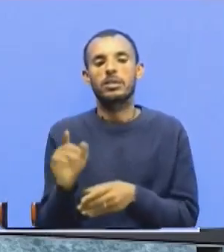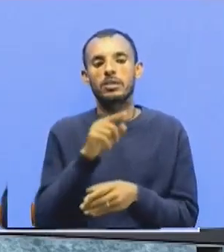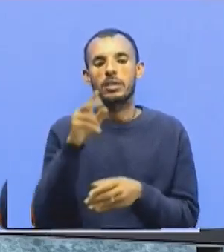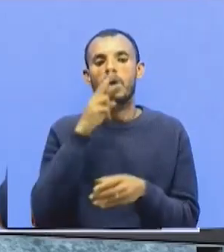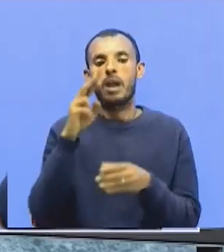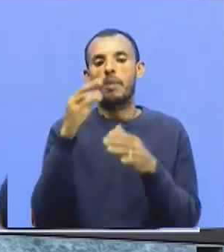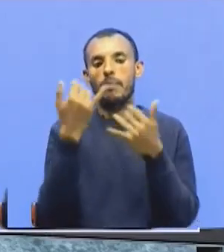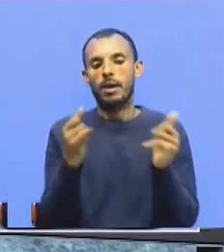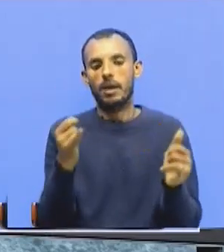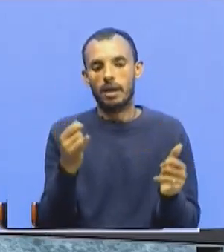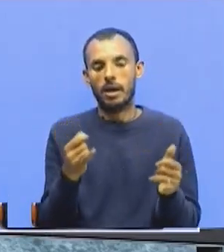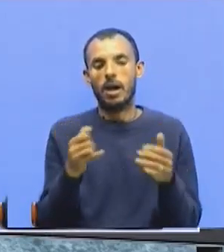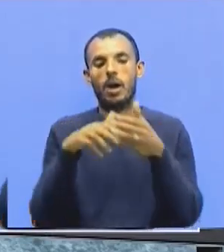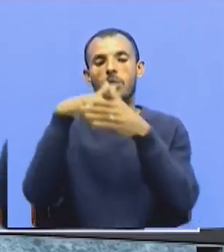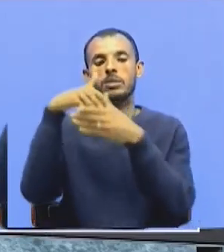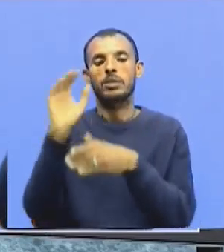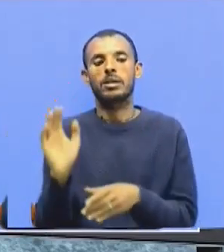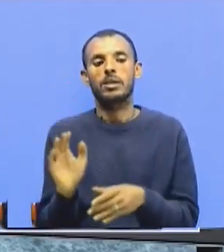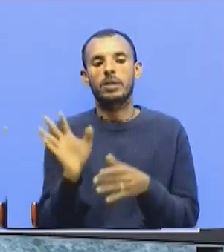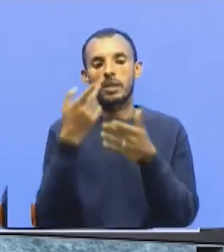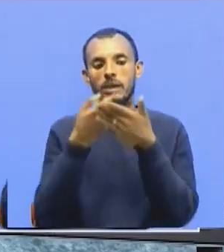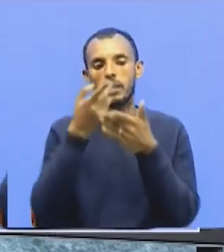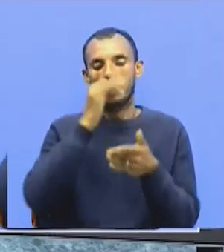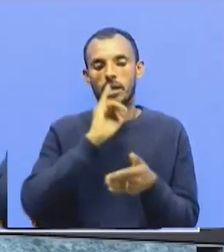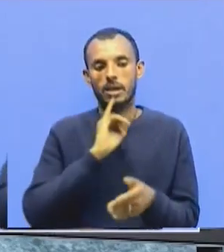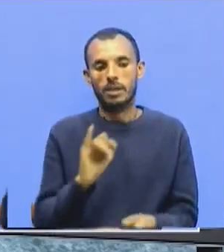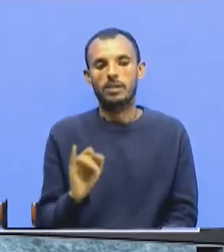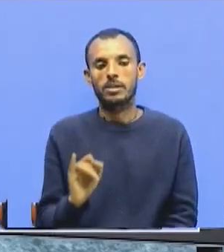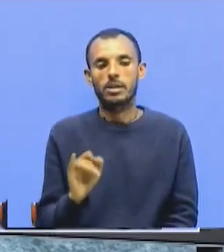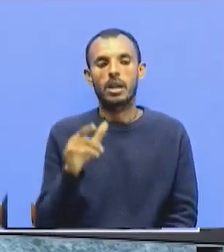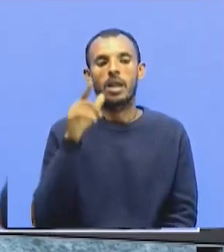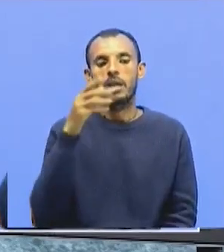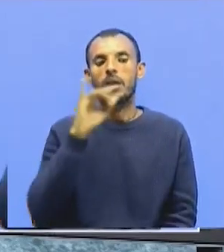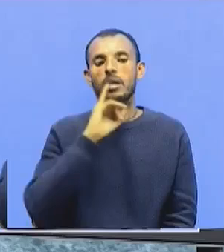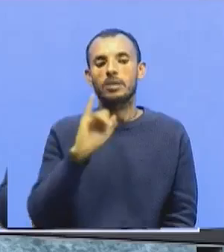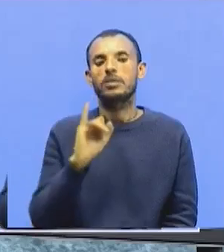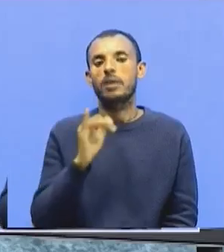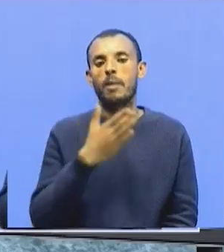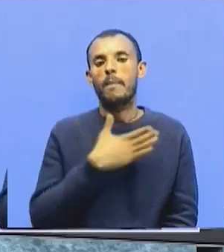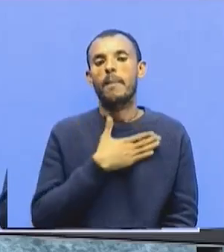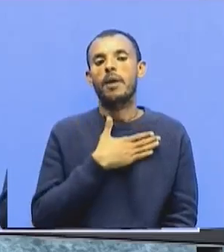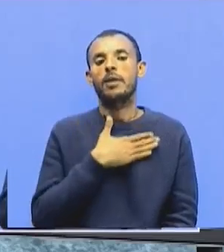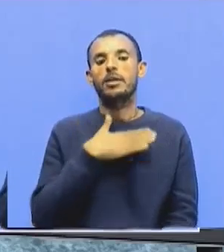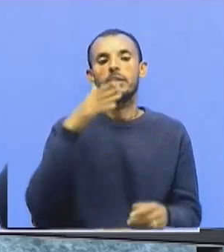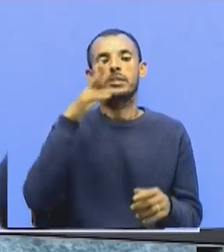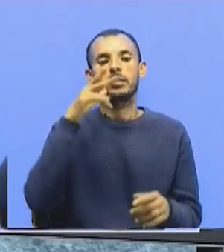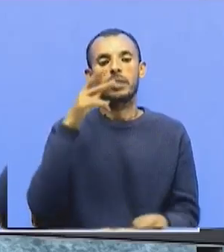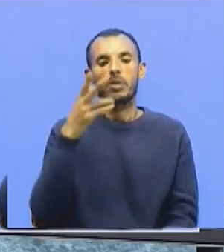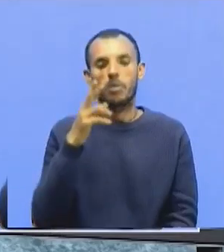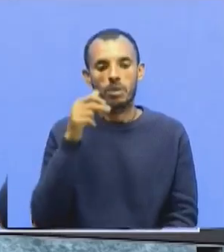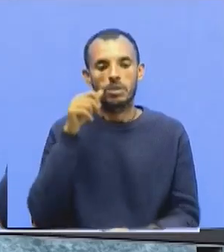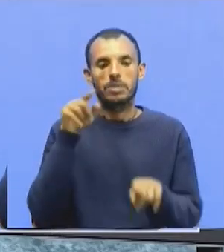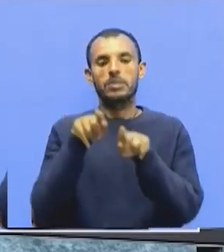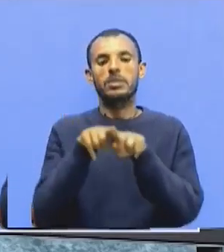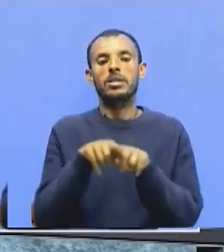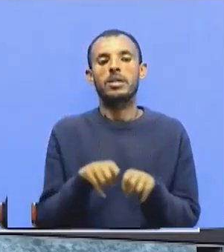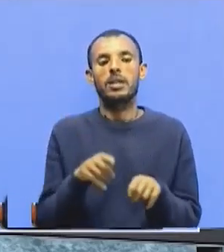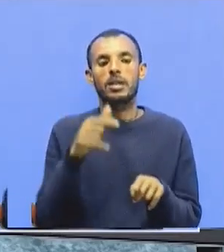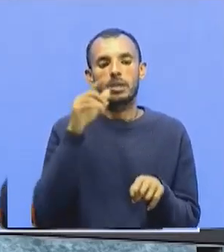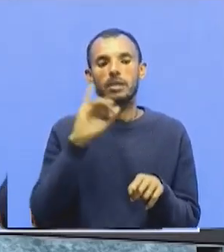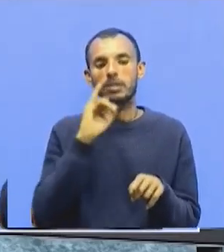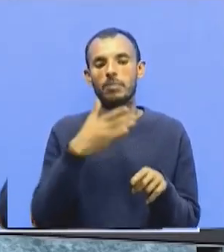playing outside. Here is Lisa is my sister. Lisa is my